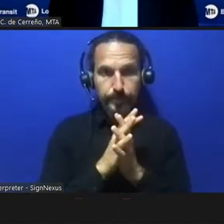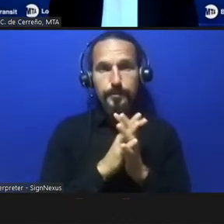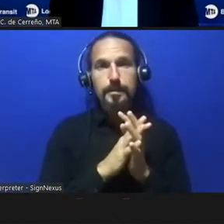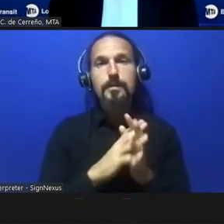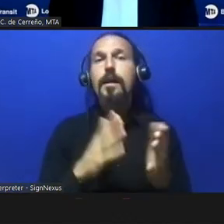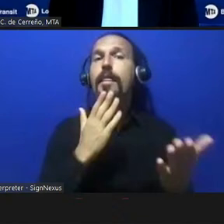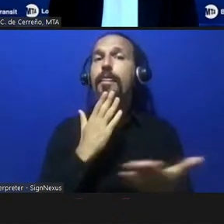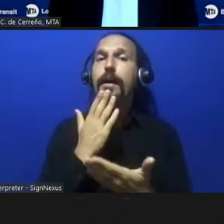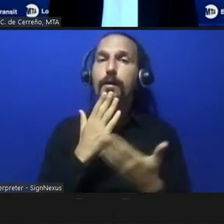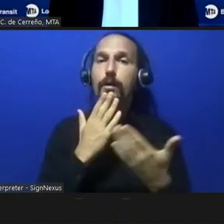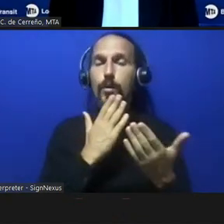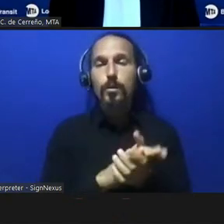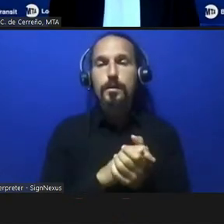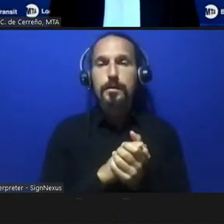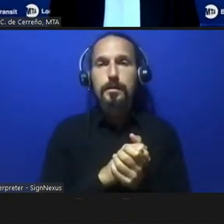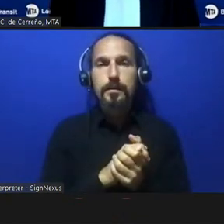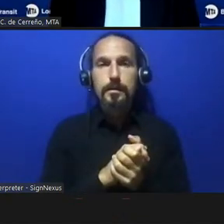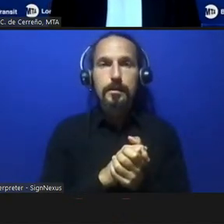thank you